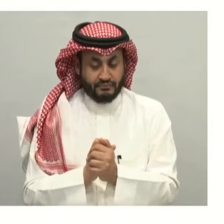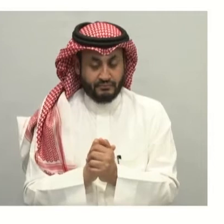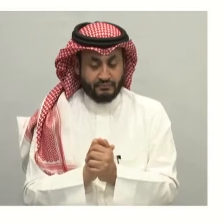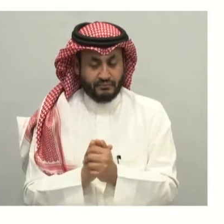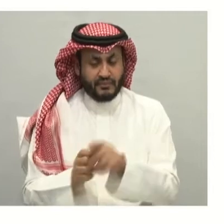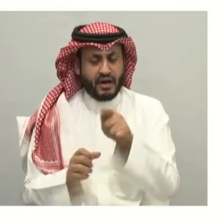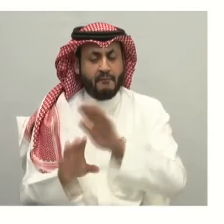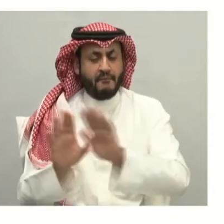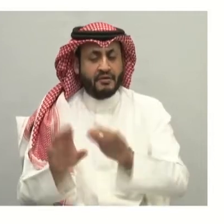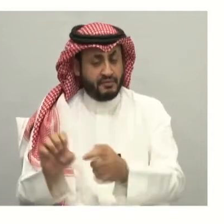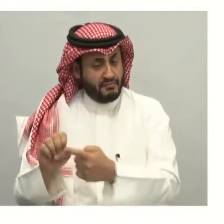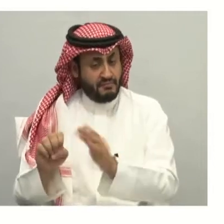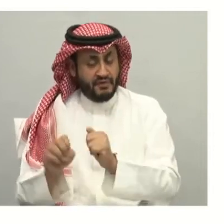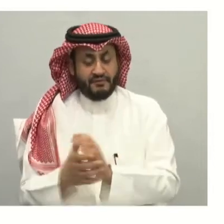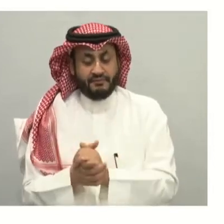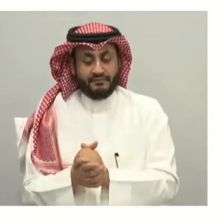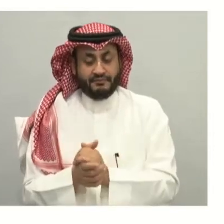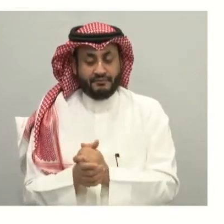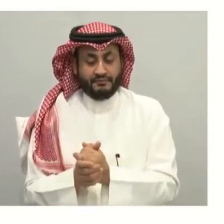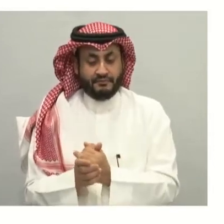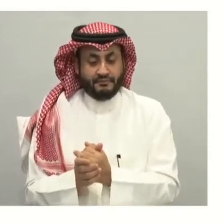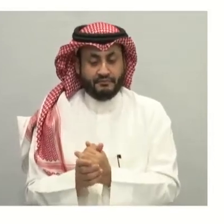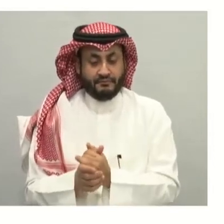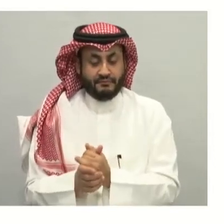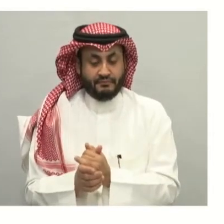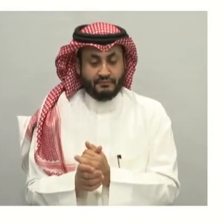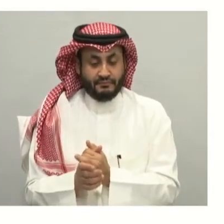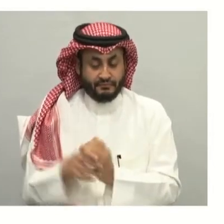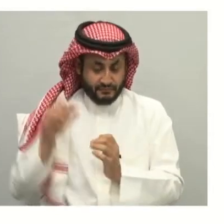I without the E. Jim.